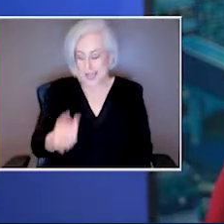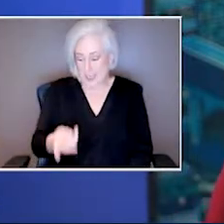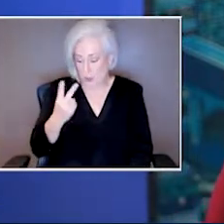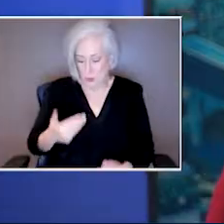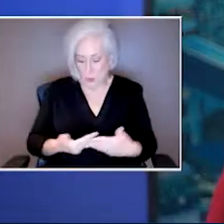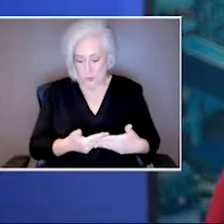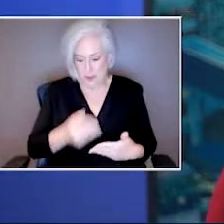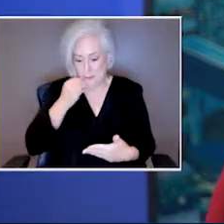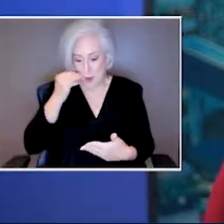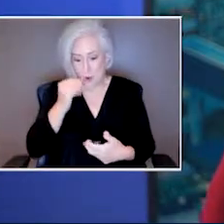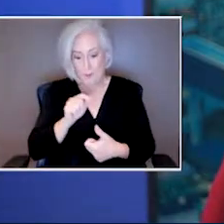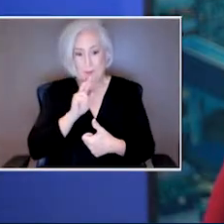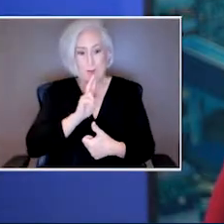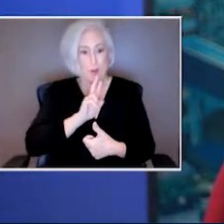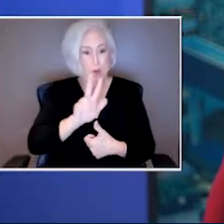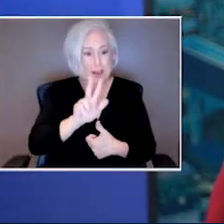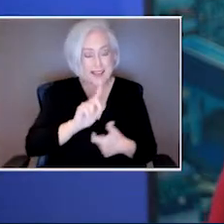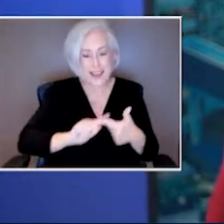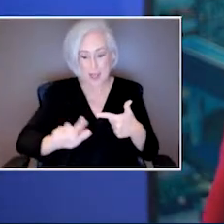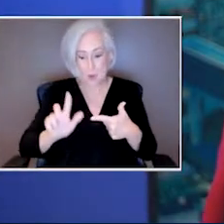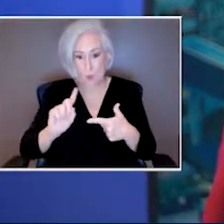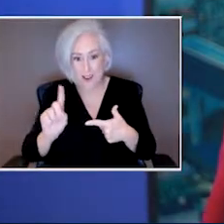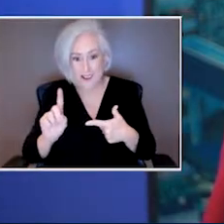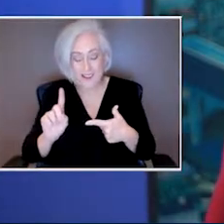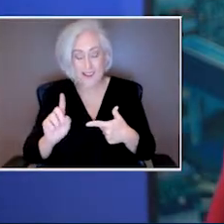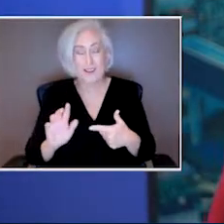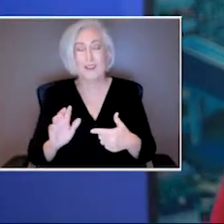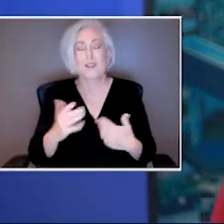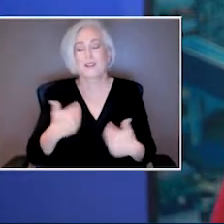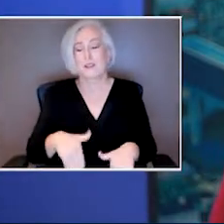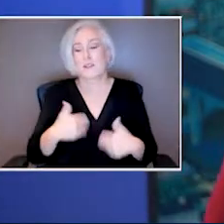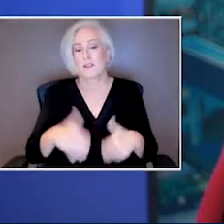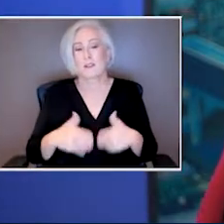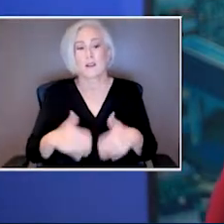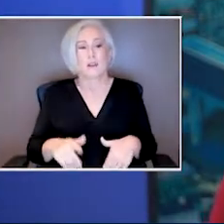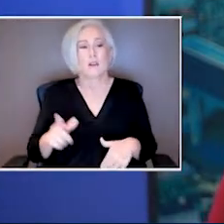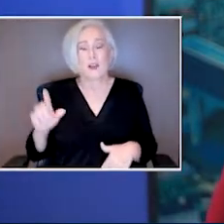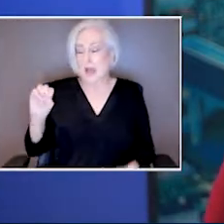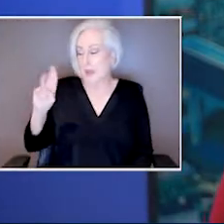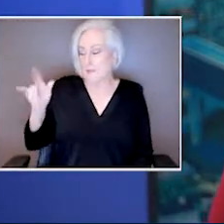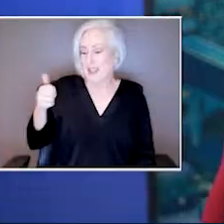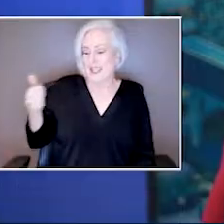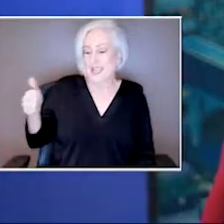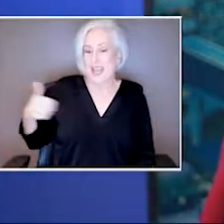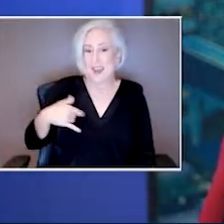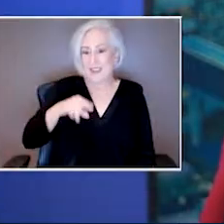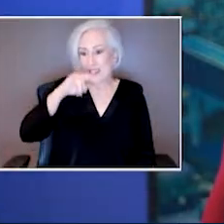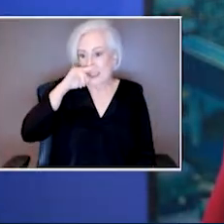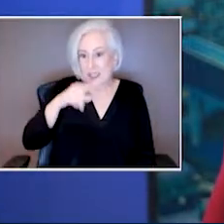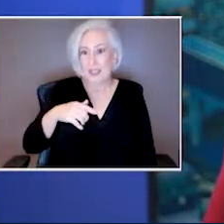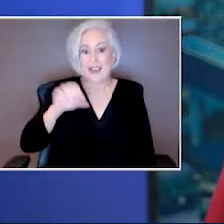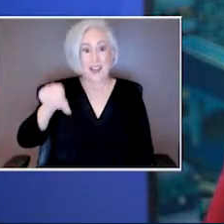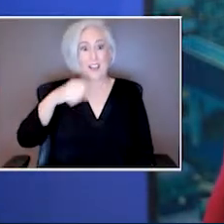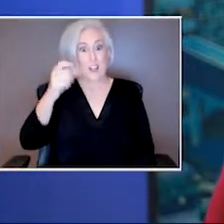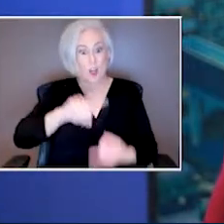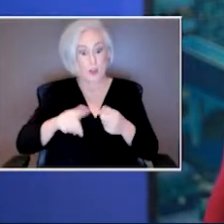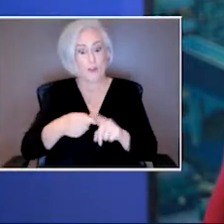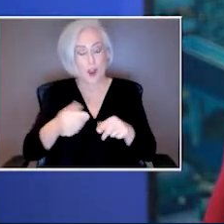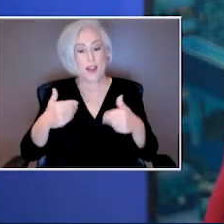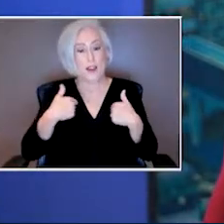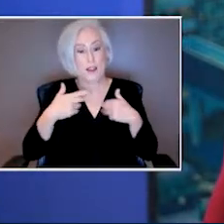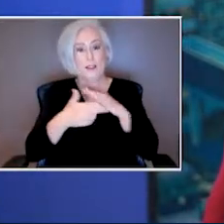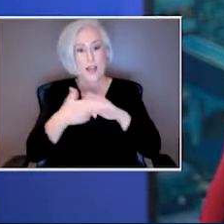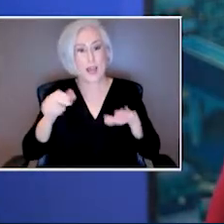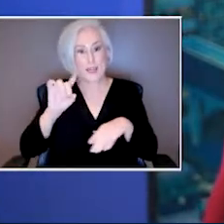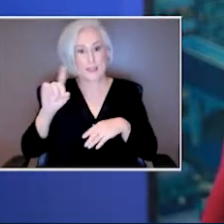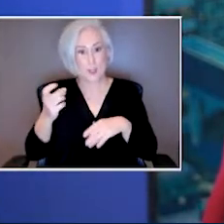3-year-old and a 1-year-old at home. And I know Emily also has a kid, and one of my other friends who was diagnosed at a very young age